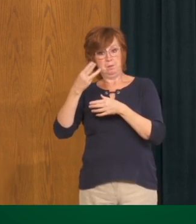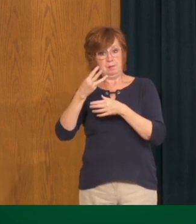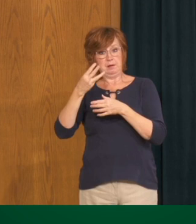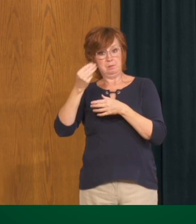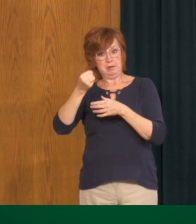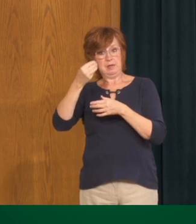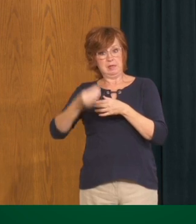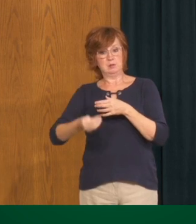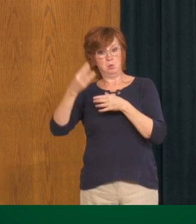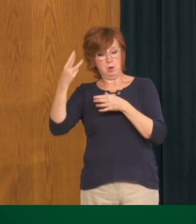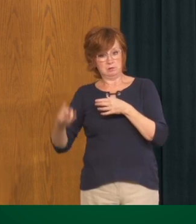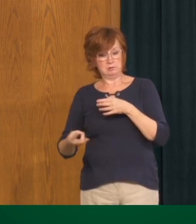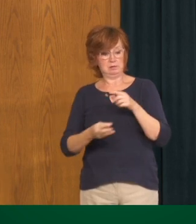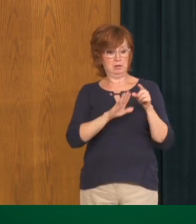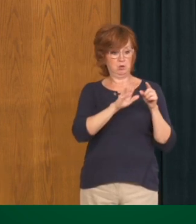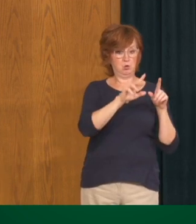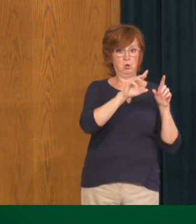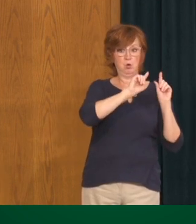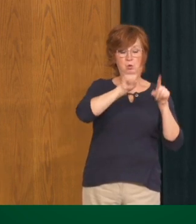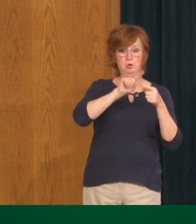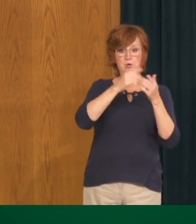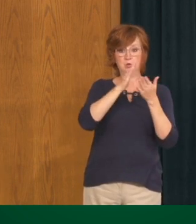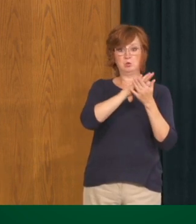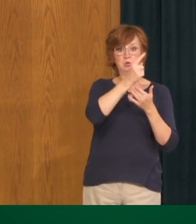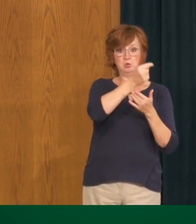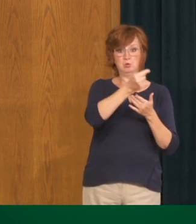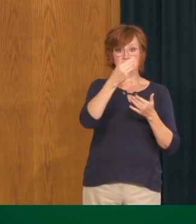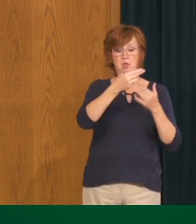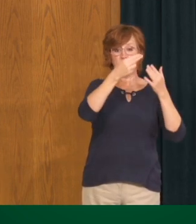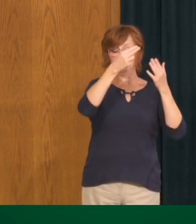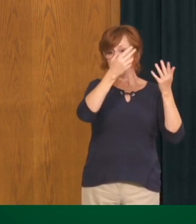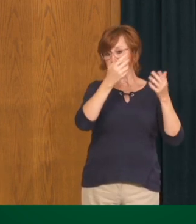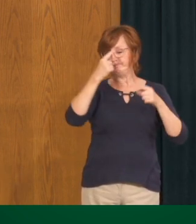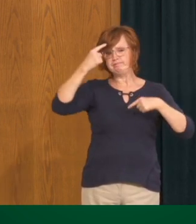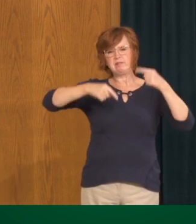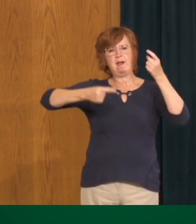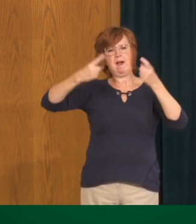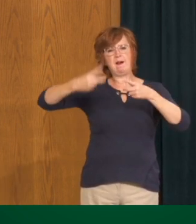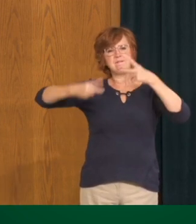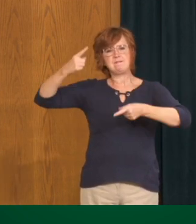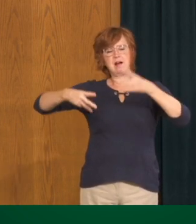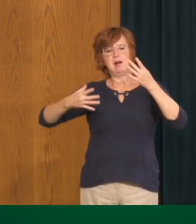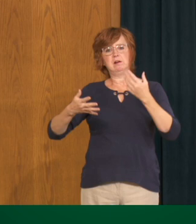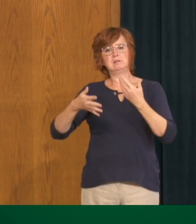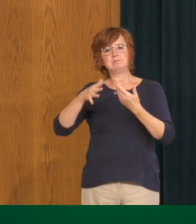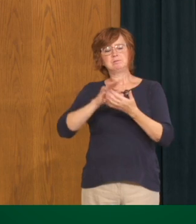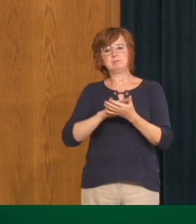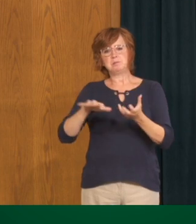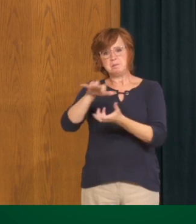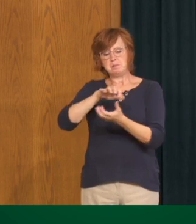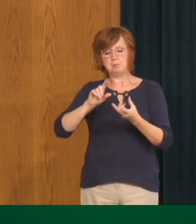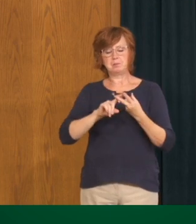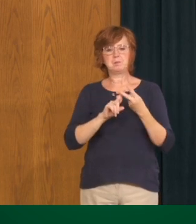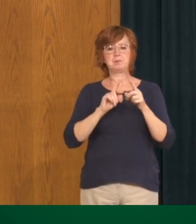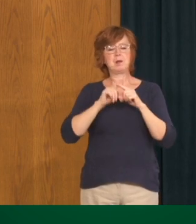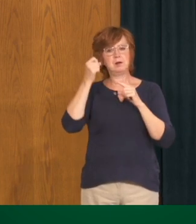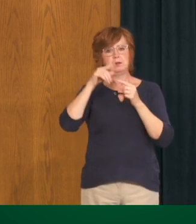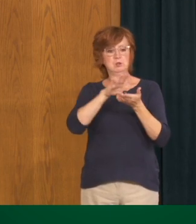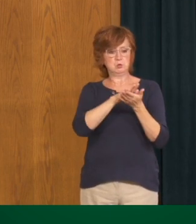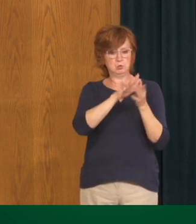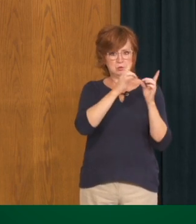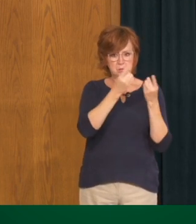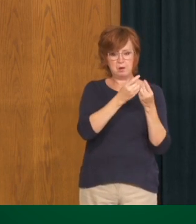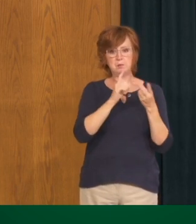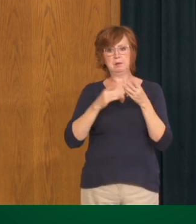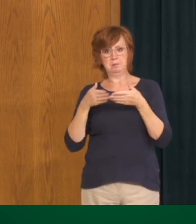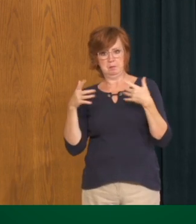location, structure, and population density of the school. The Ministry of Education, in consultation with Public Health, will work with school divisions